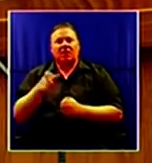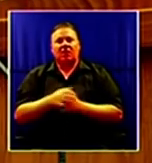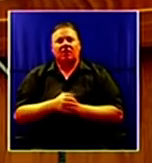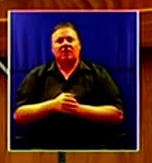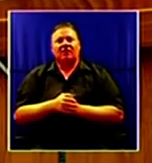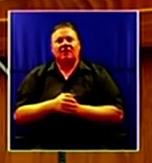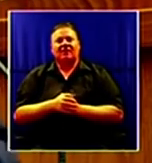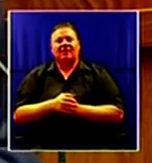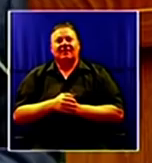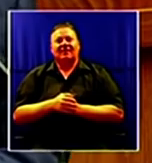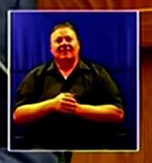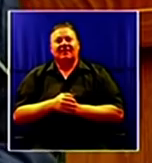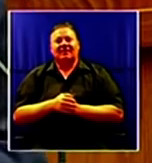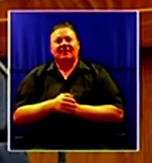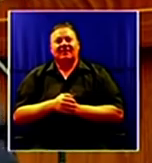yes.